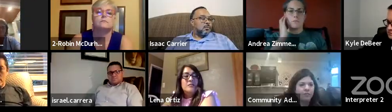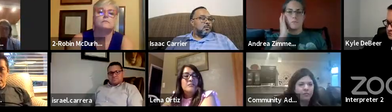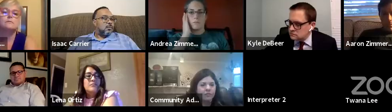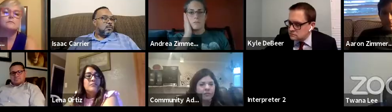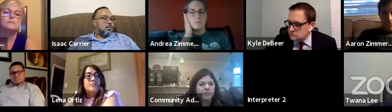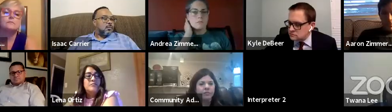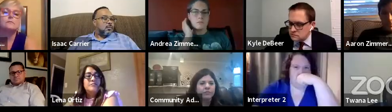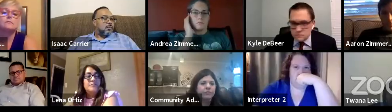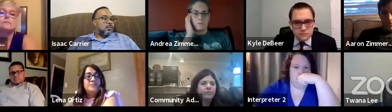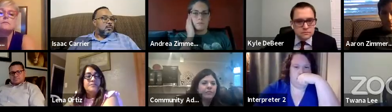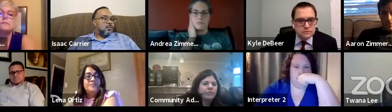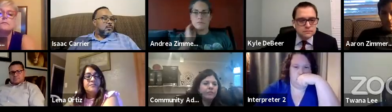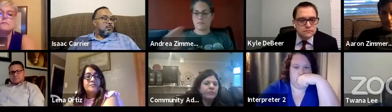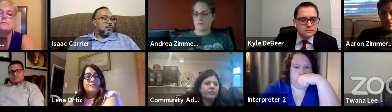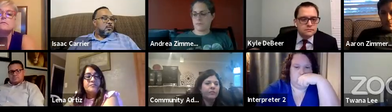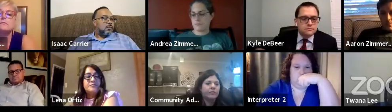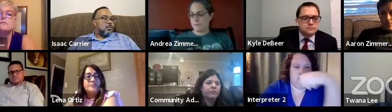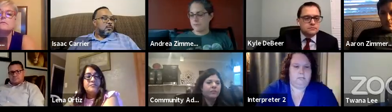Right.